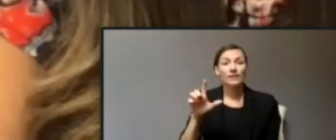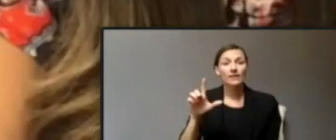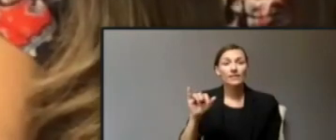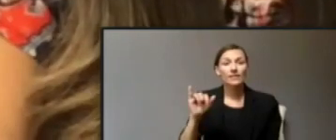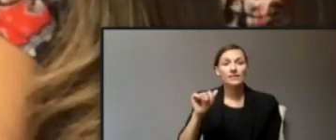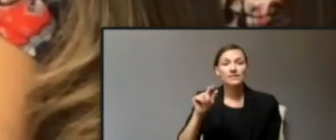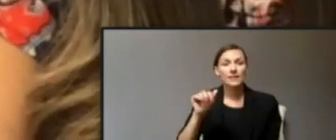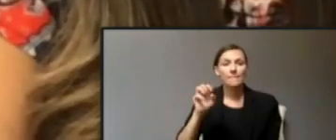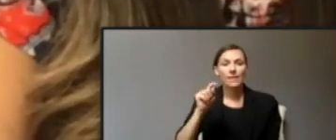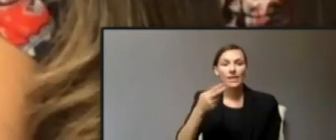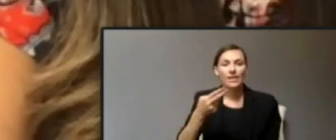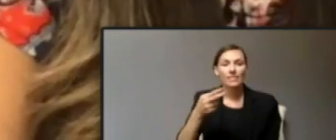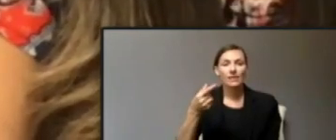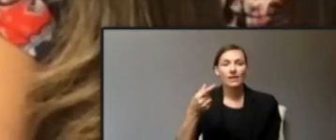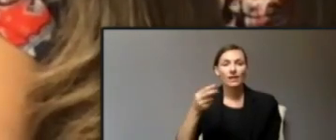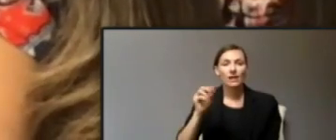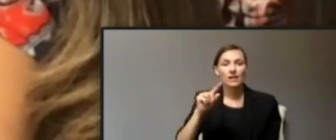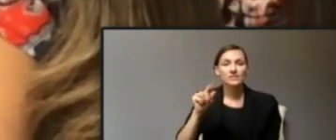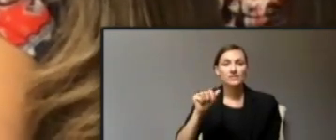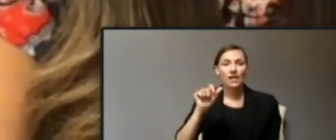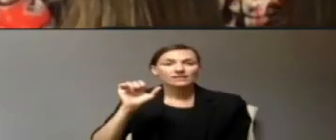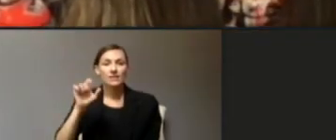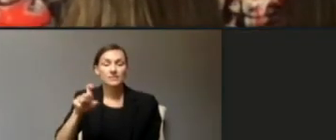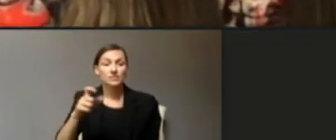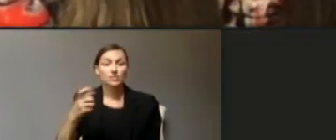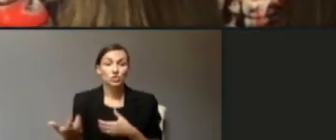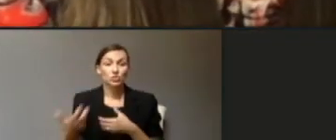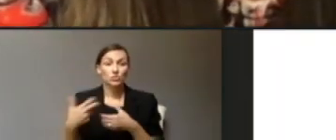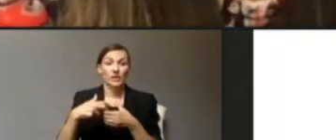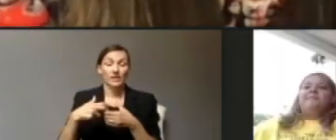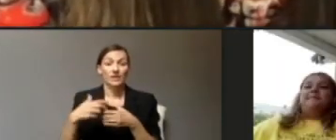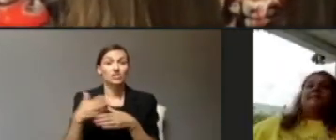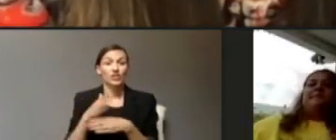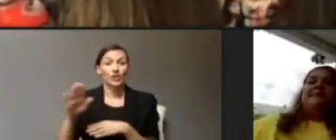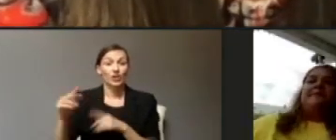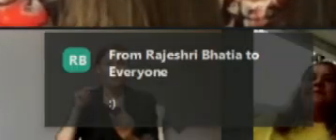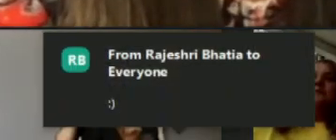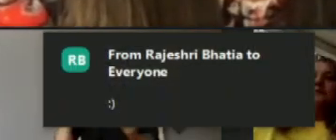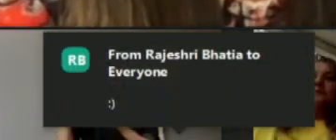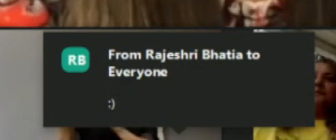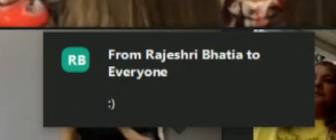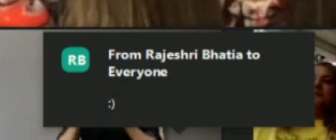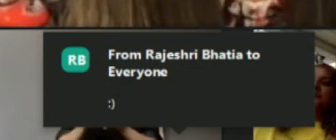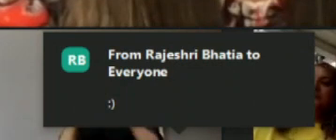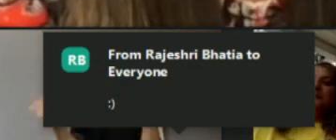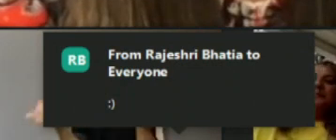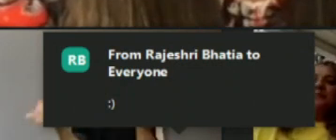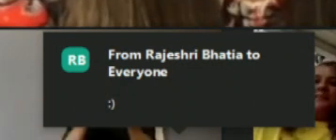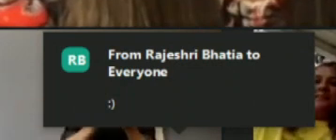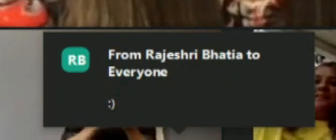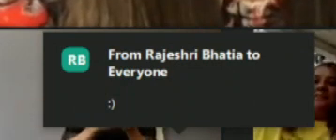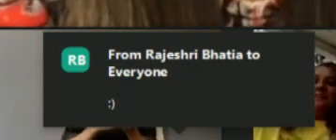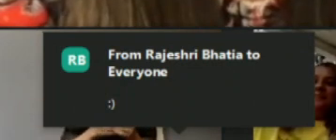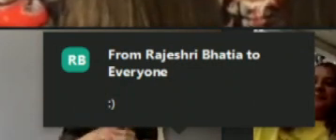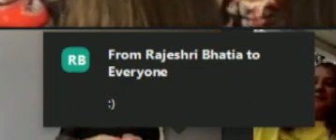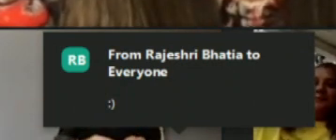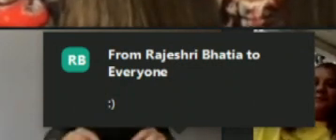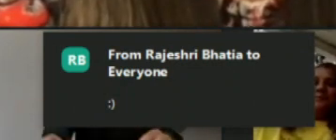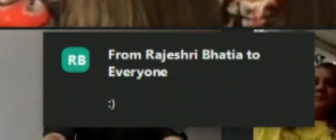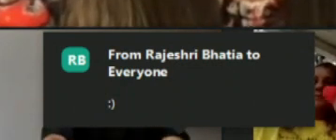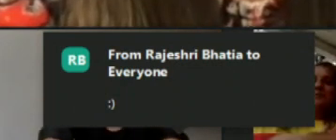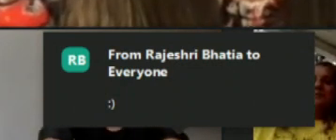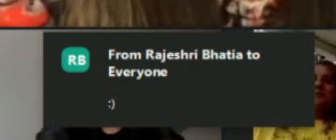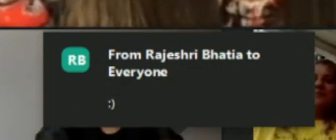Gonzalez that's joining us, and she's going to share her perspective of reopening and a few words with